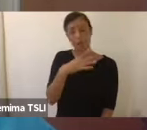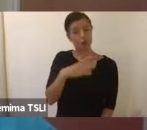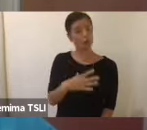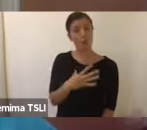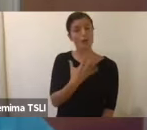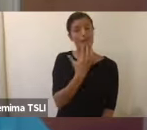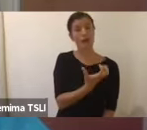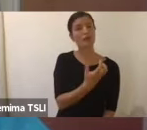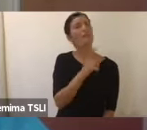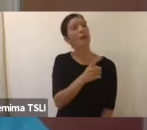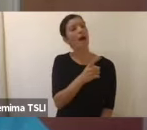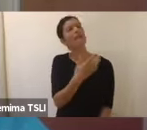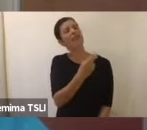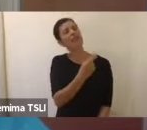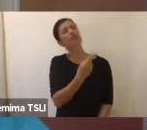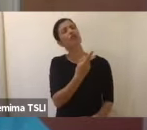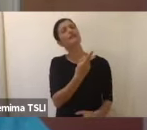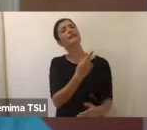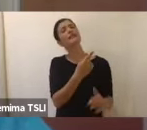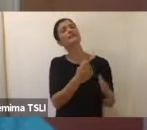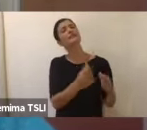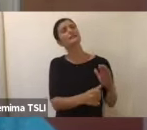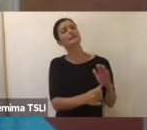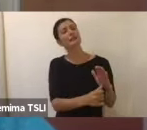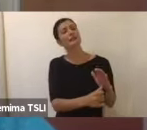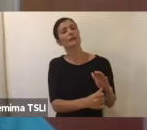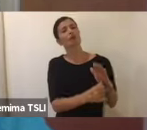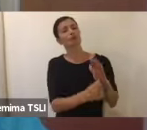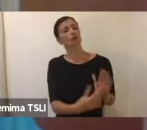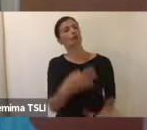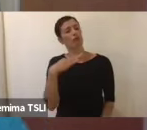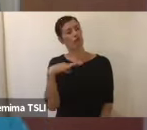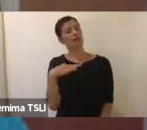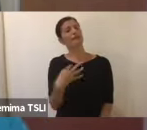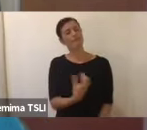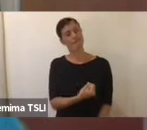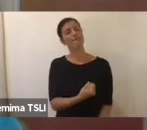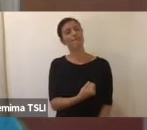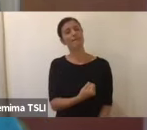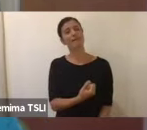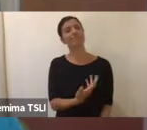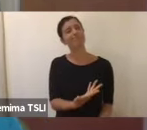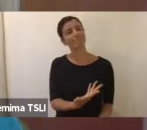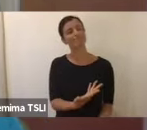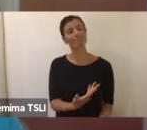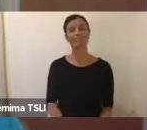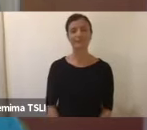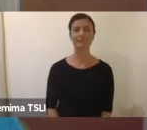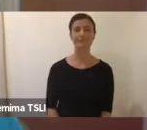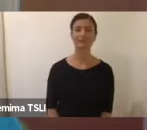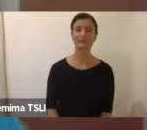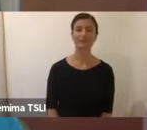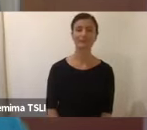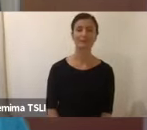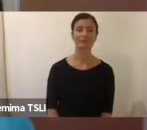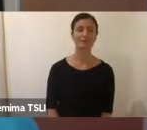can hold all of that too so uh each panelist has been asked to